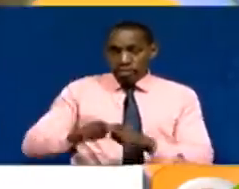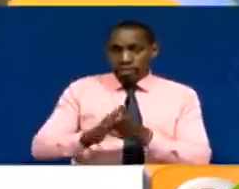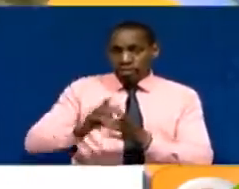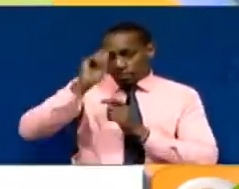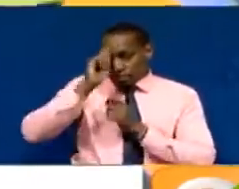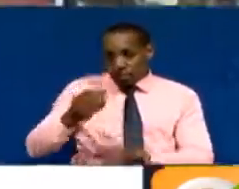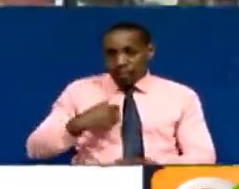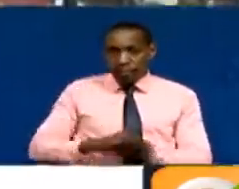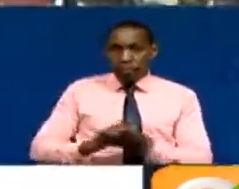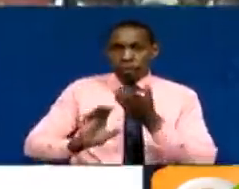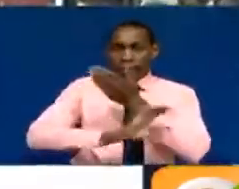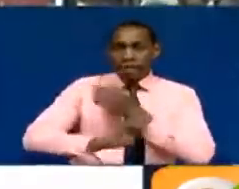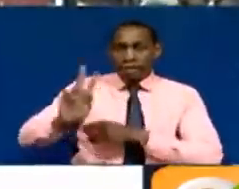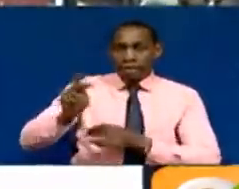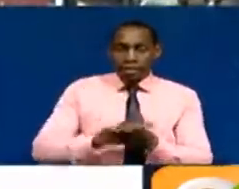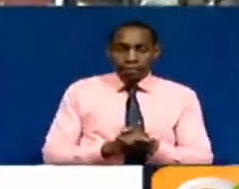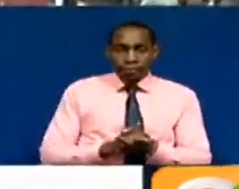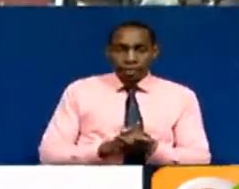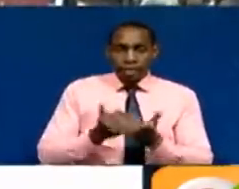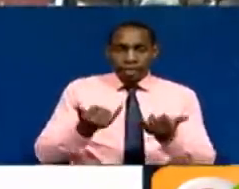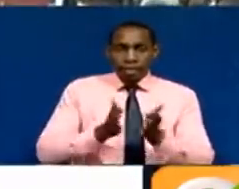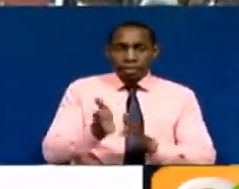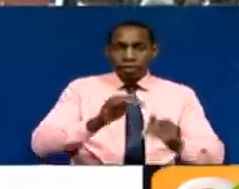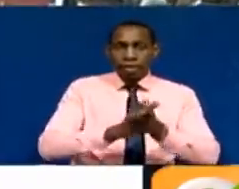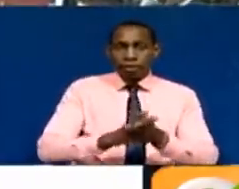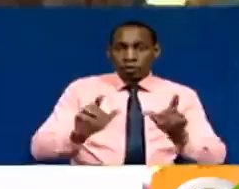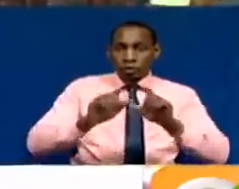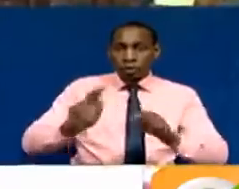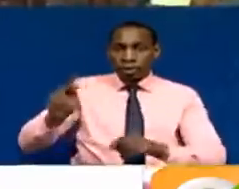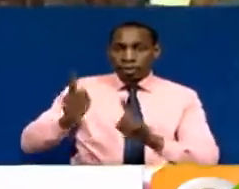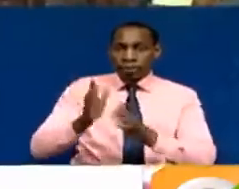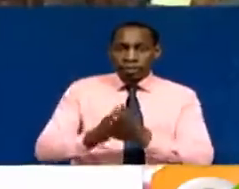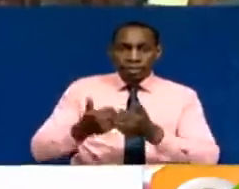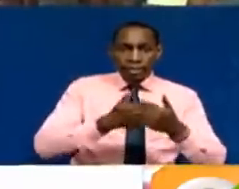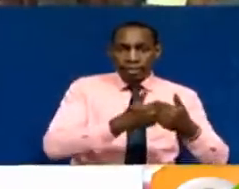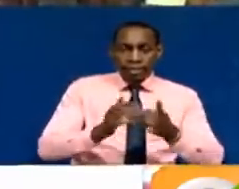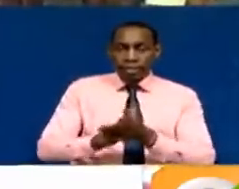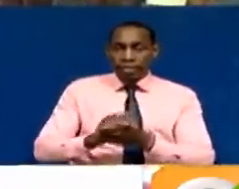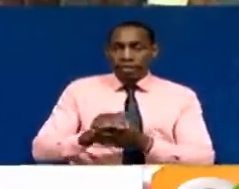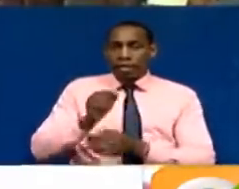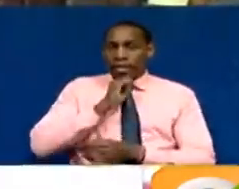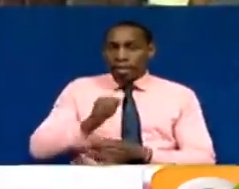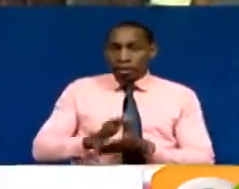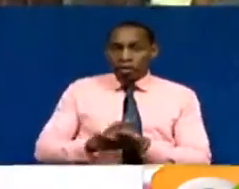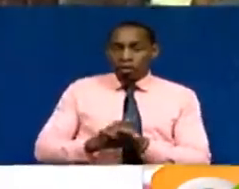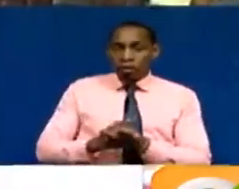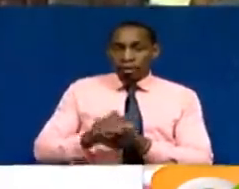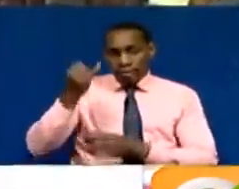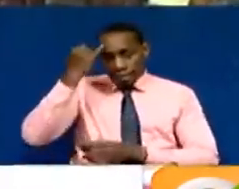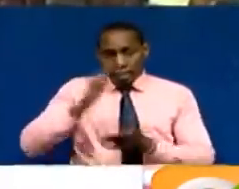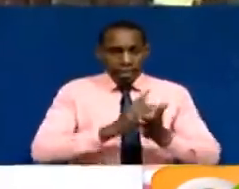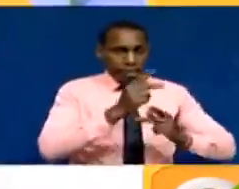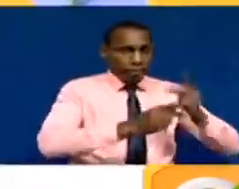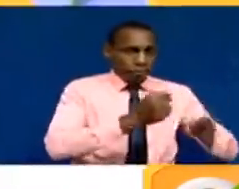heshima kwa nchi ya Kenya. The August race, according to the Kenya Kwanza team, was a contest between the old order and progressive